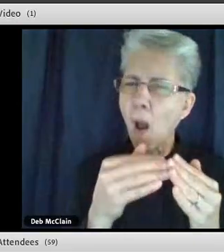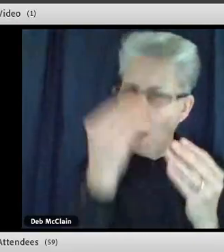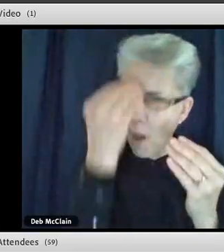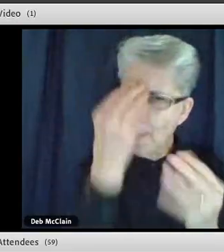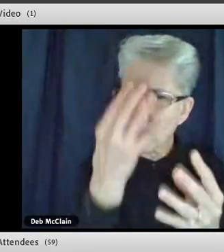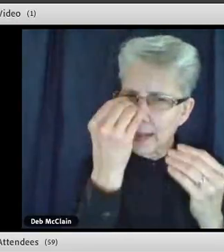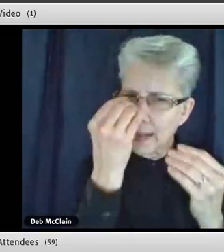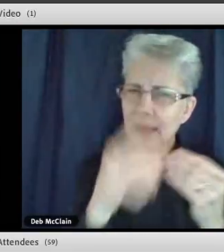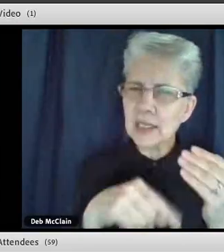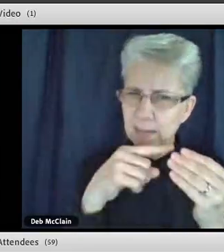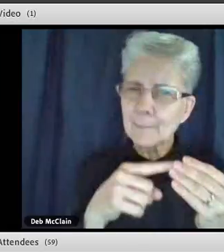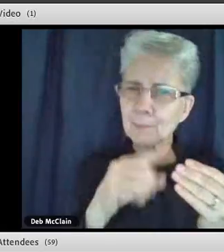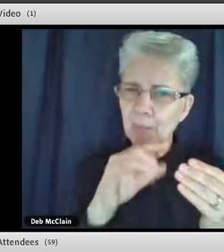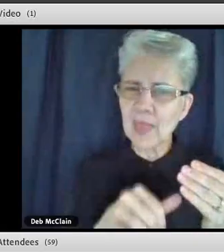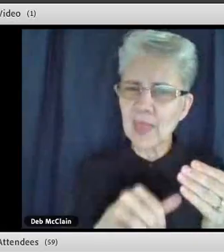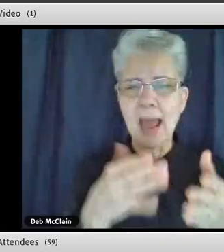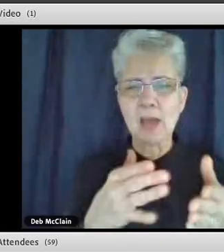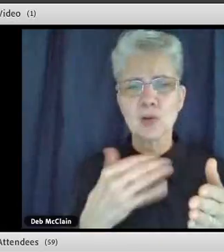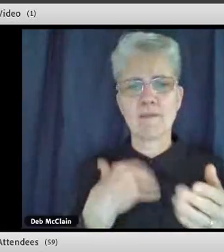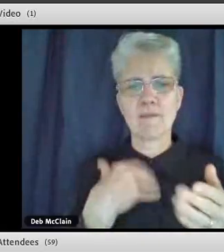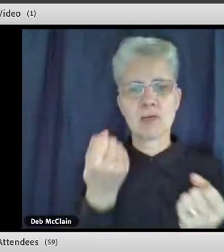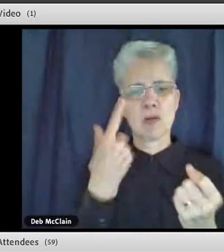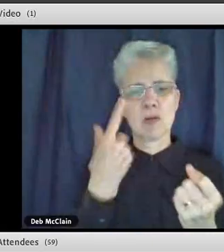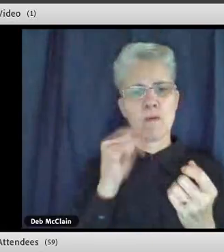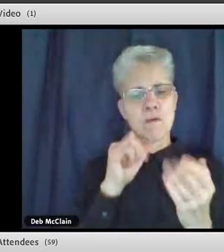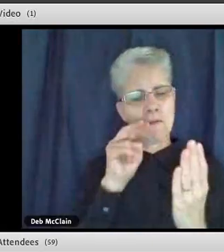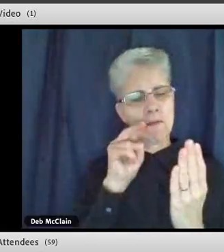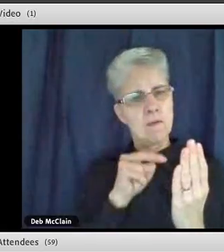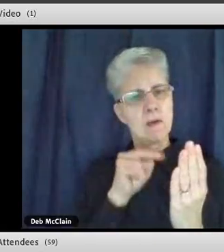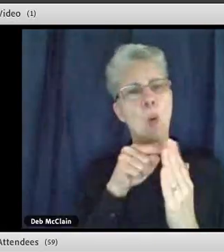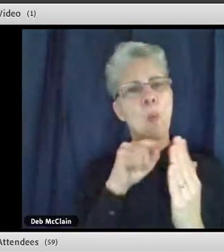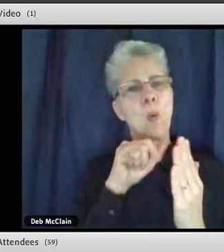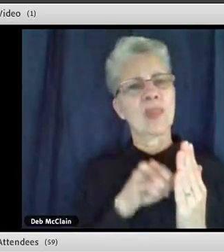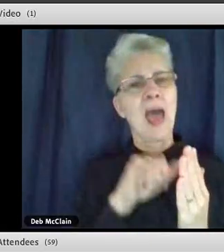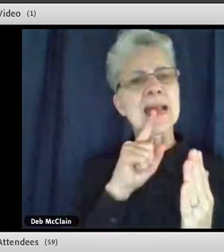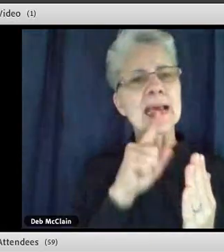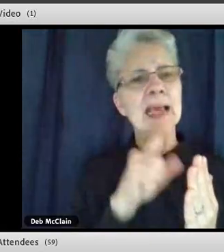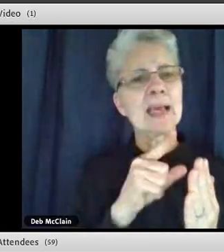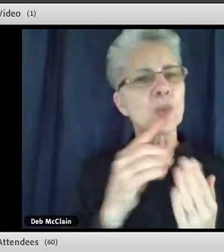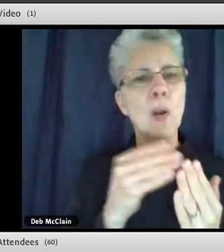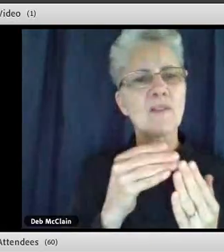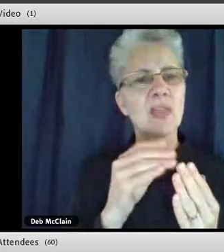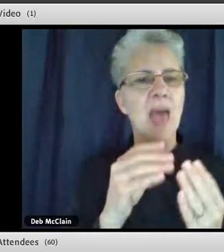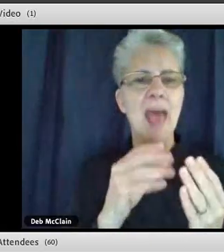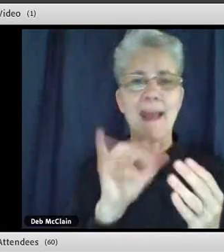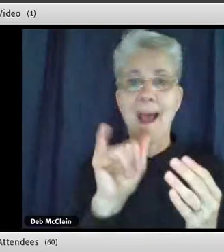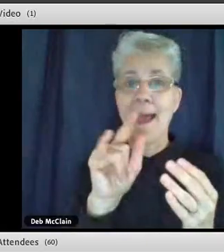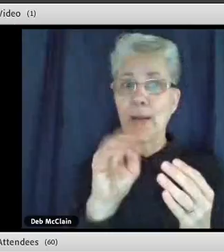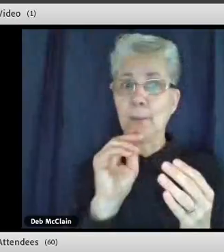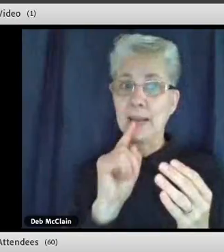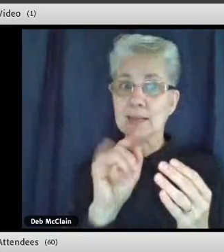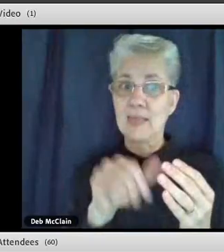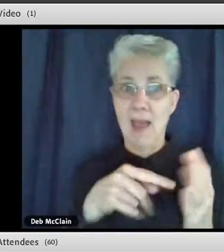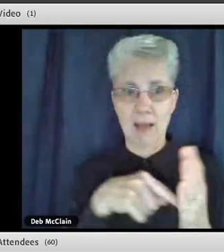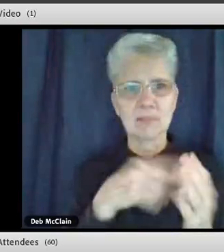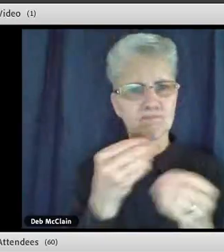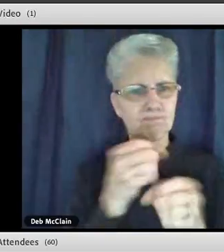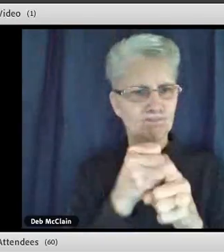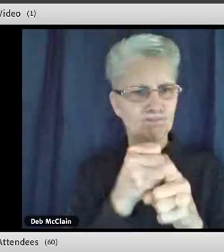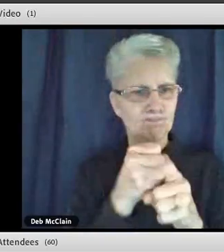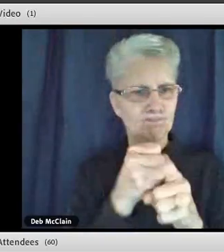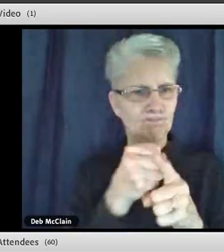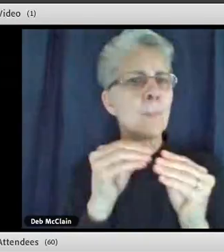that allows you to better understand what it is, okay, whatever that resource or item is. Okay, so all